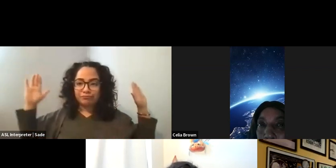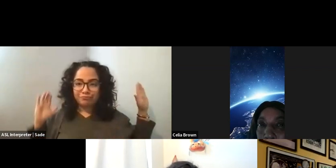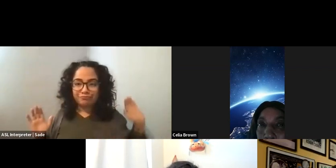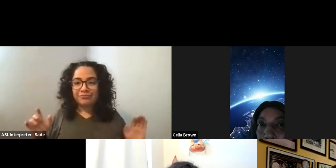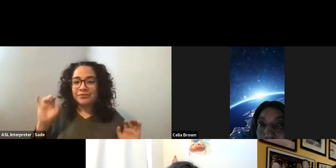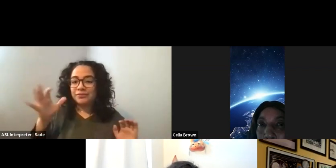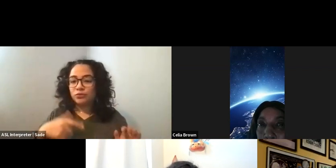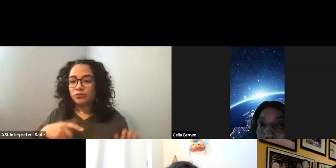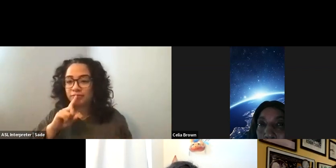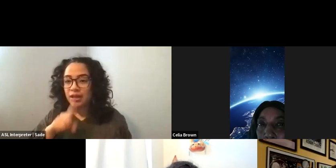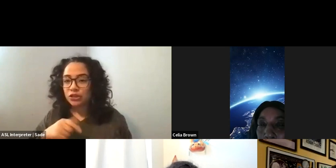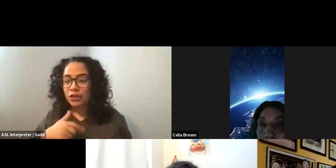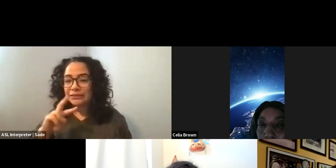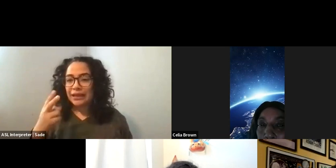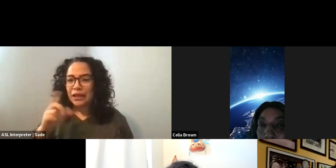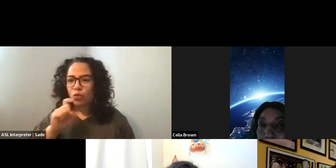just doing intros right now?